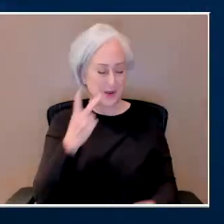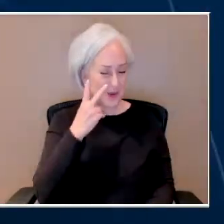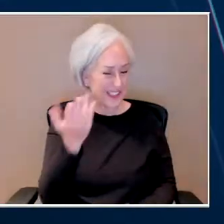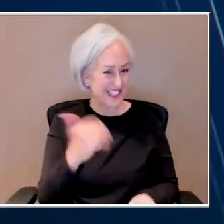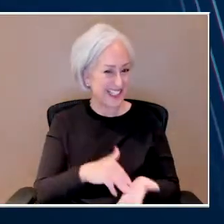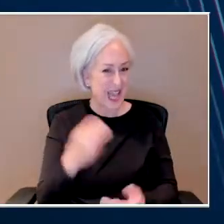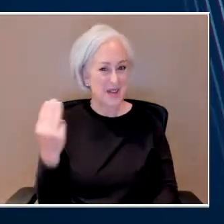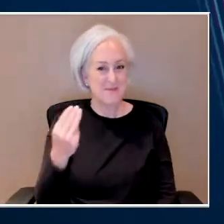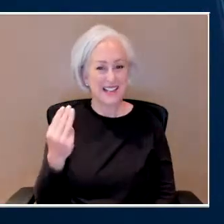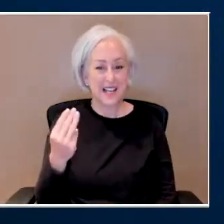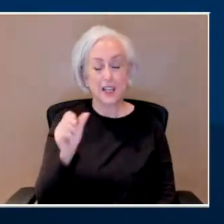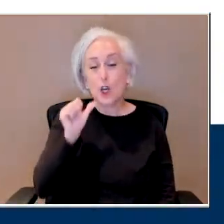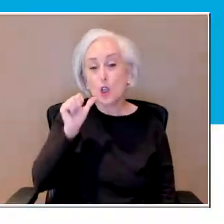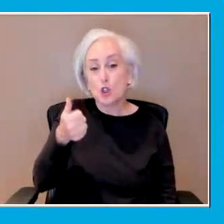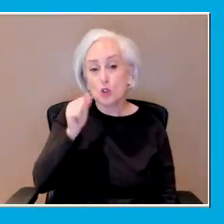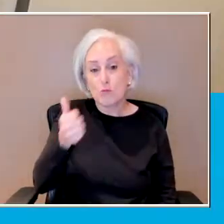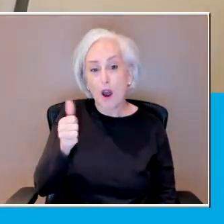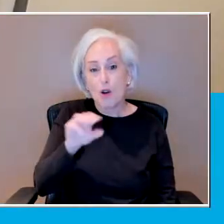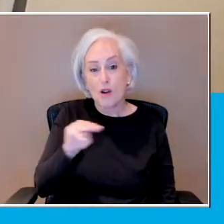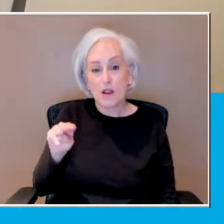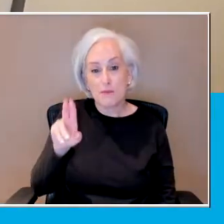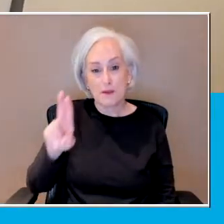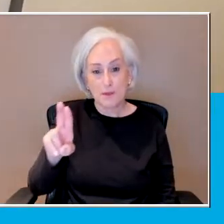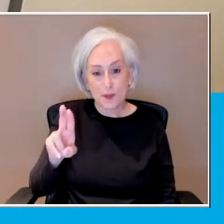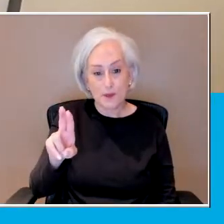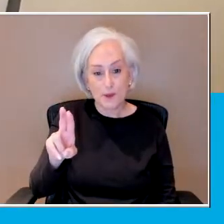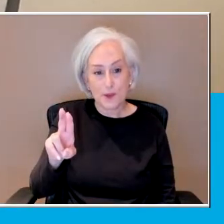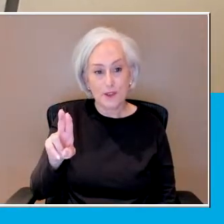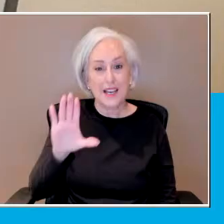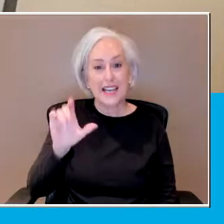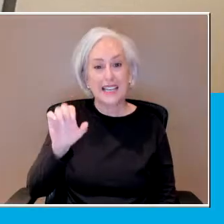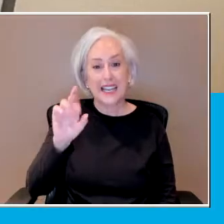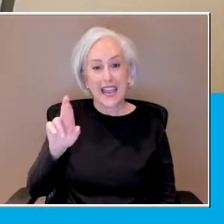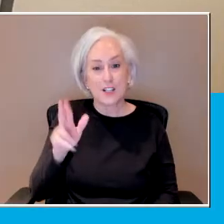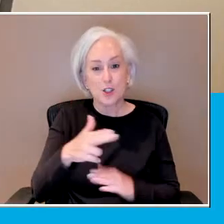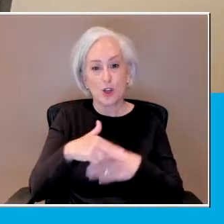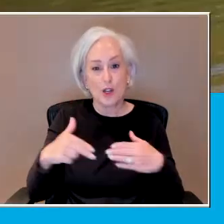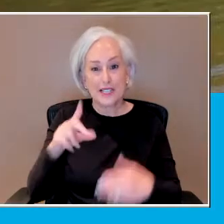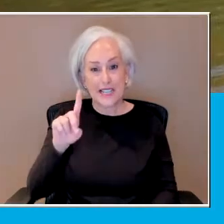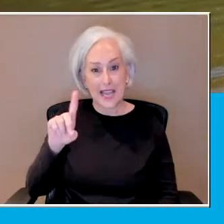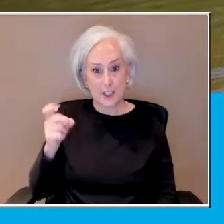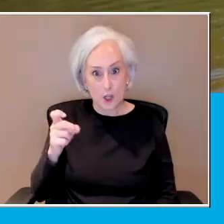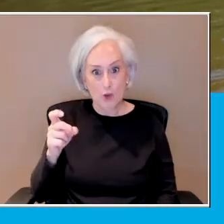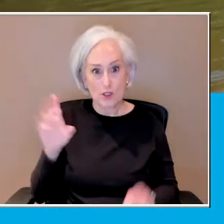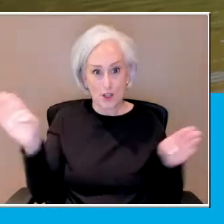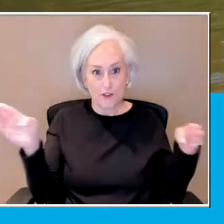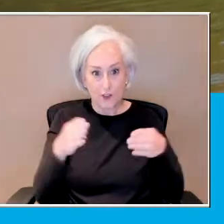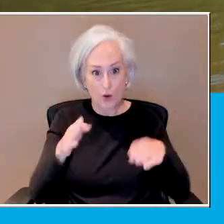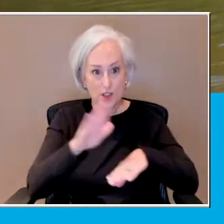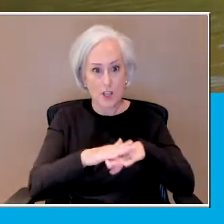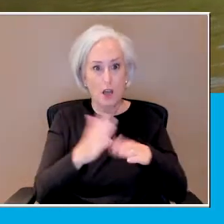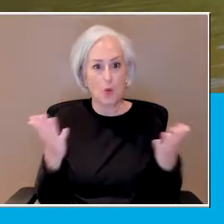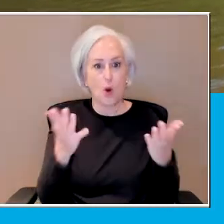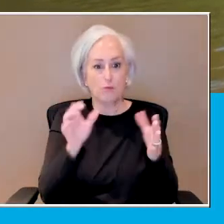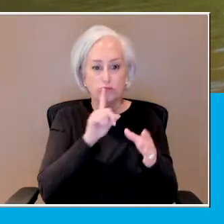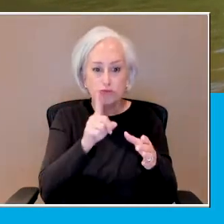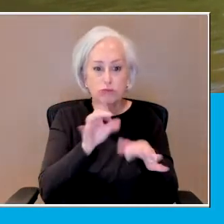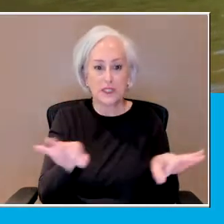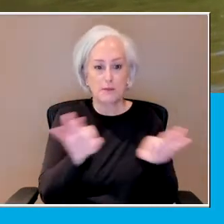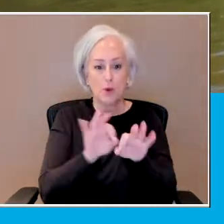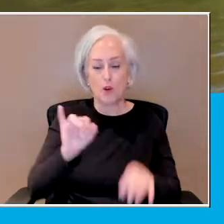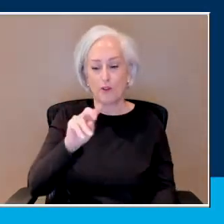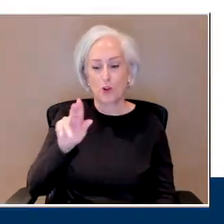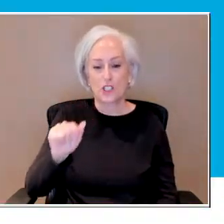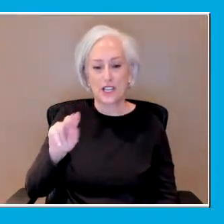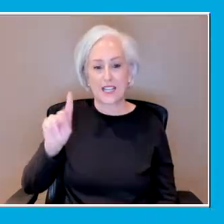up tomorrow on the Morning Medical Update. A cancer diagnosis helps bring focus to what truly matters. For Jenny Nelson, it was the love